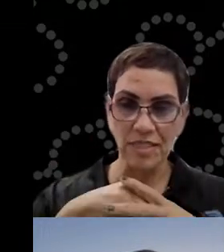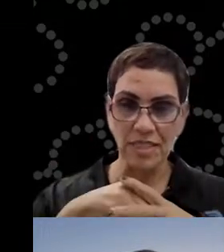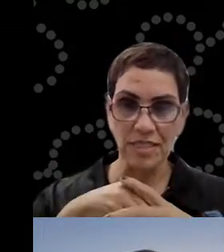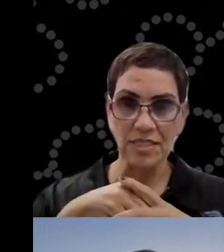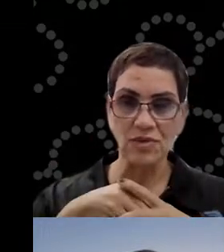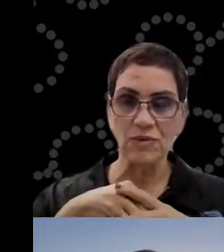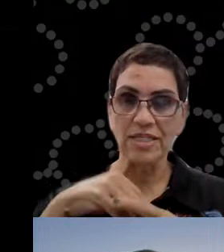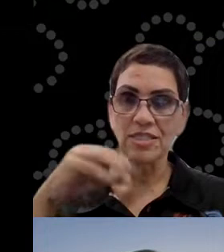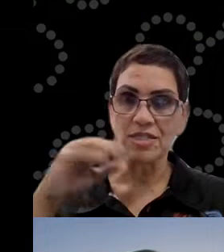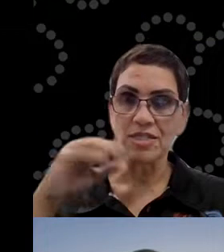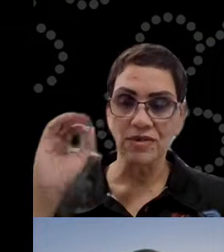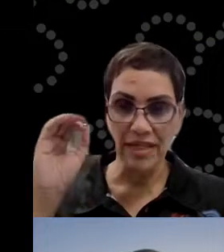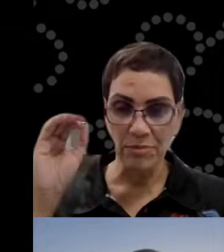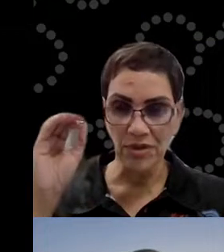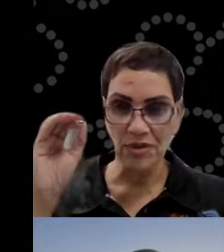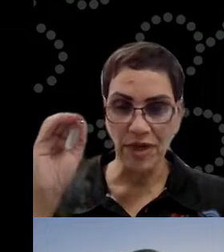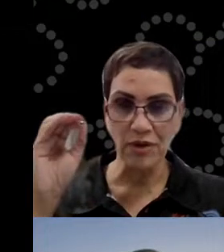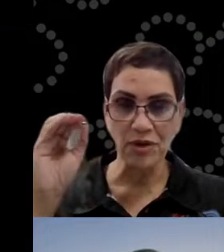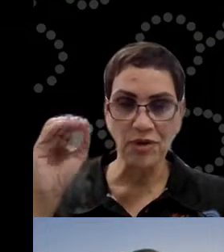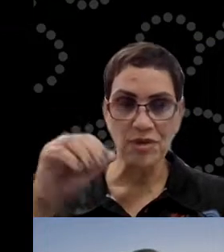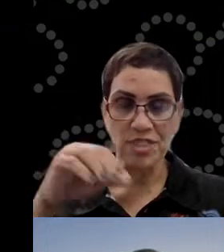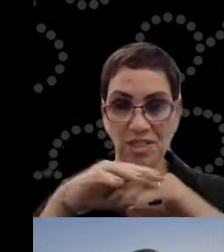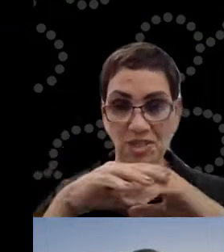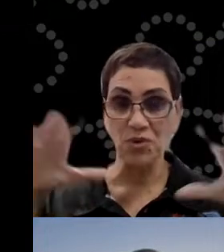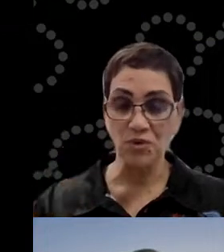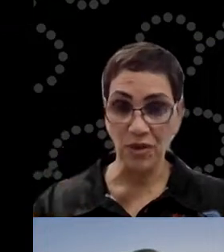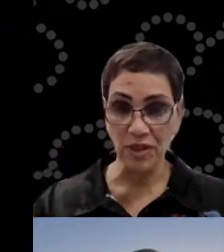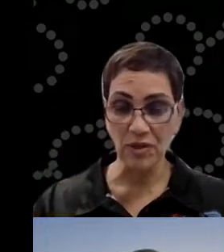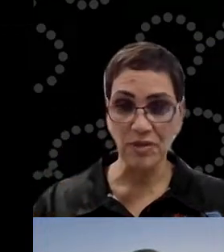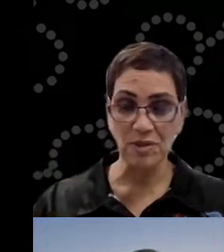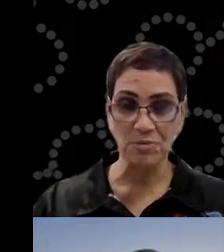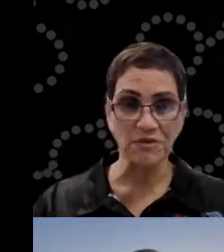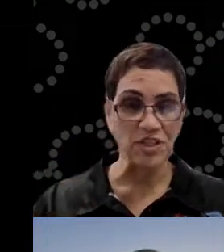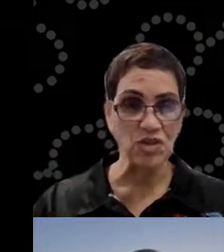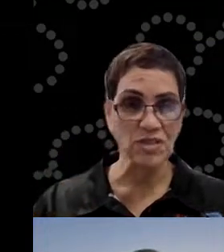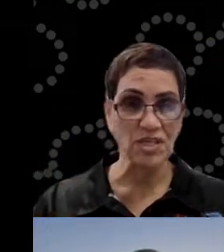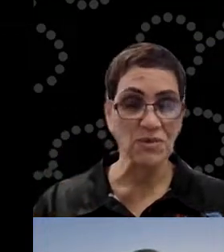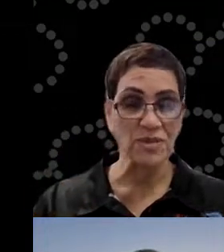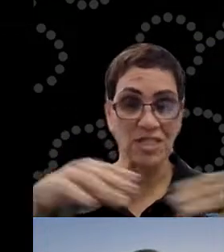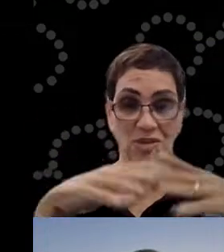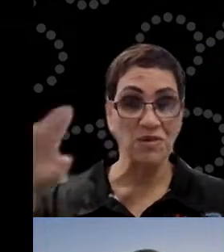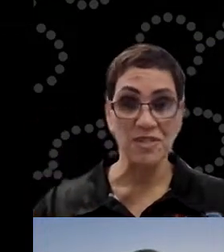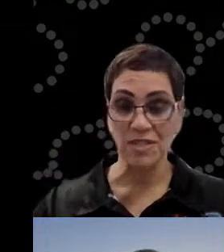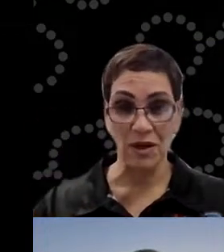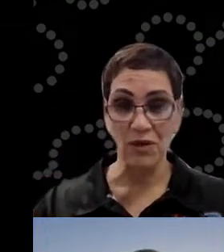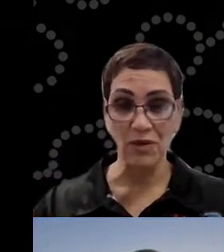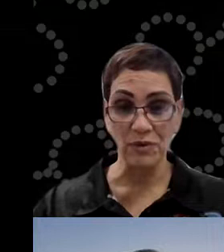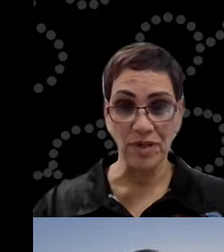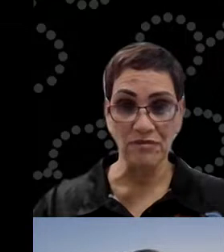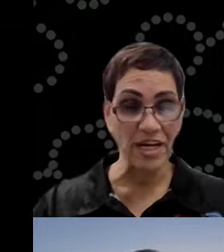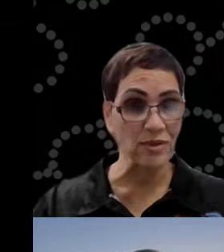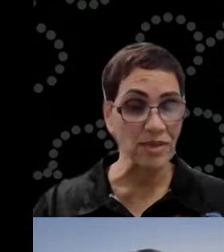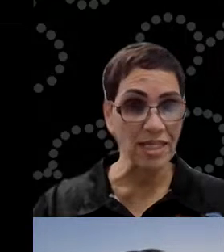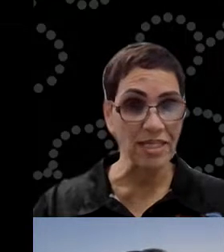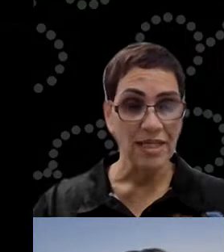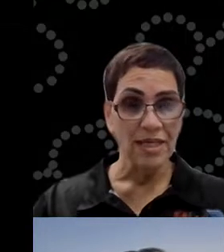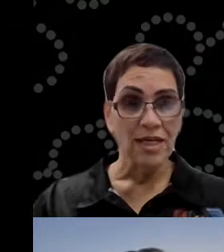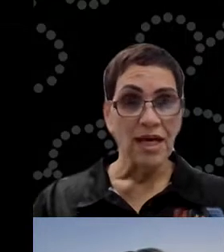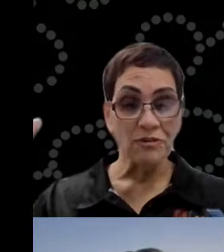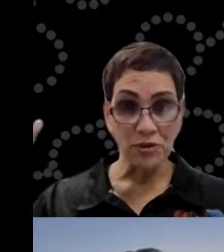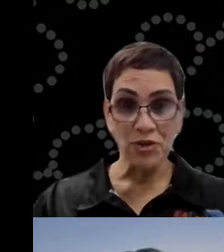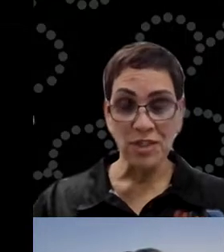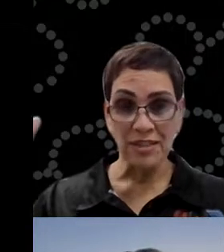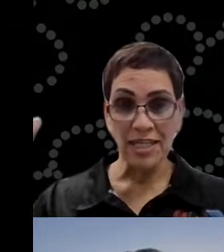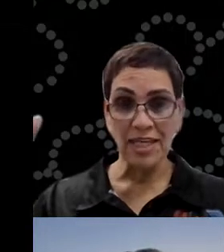most universities, there's always a discrete Aboriginal health course that is taught right across the profession. So it services the whole of the